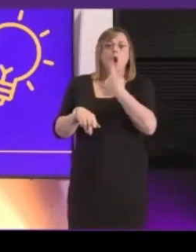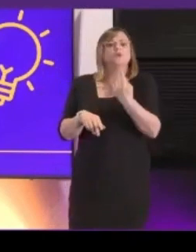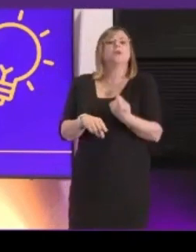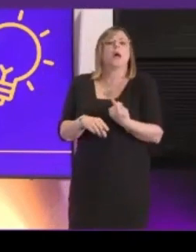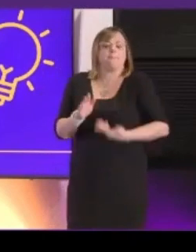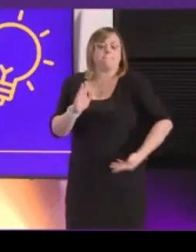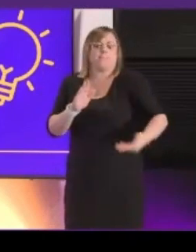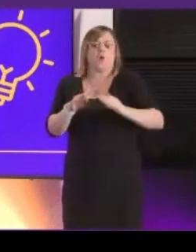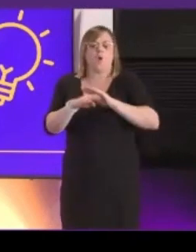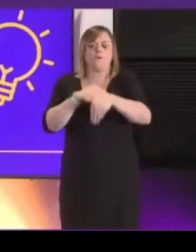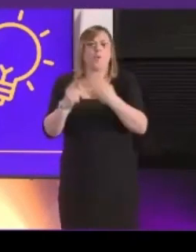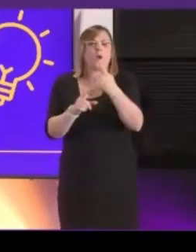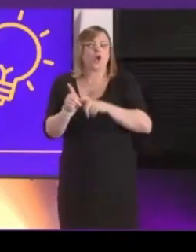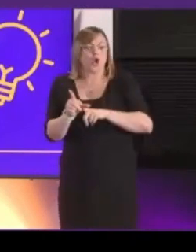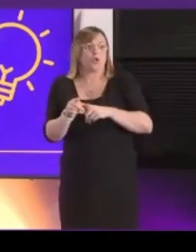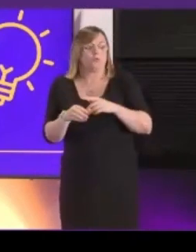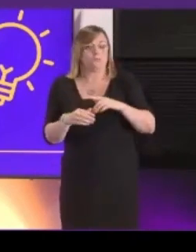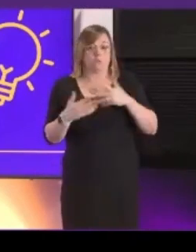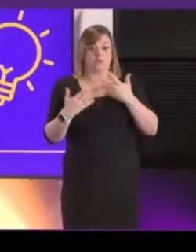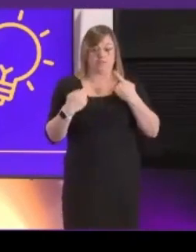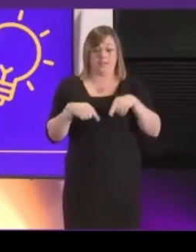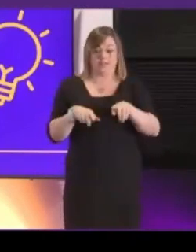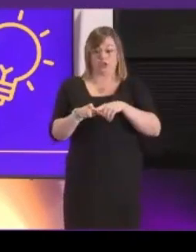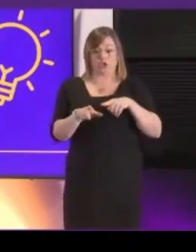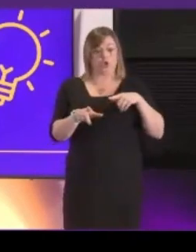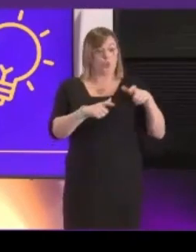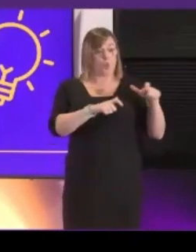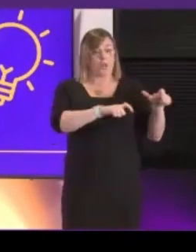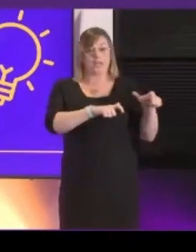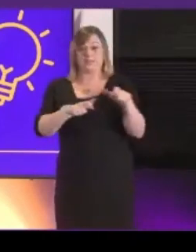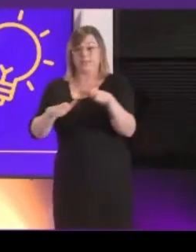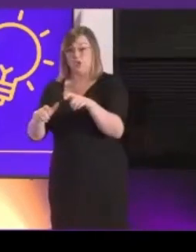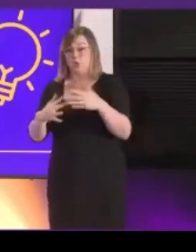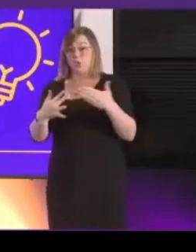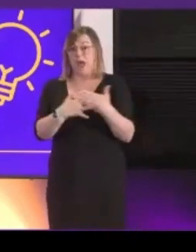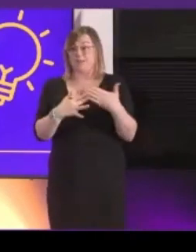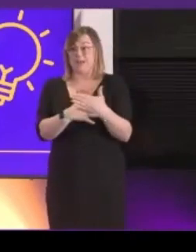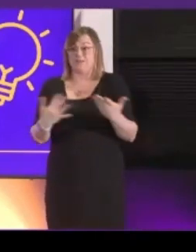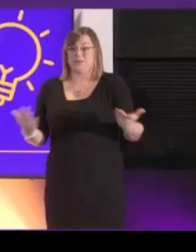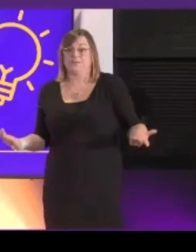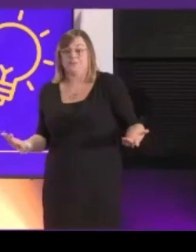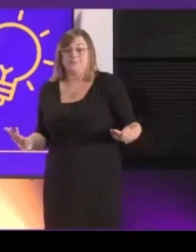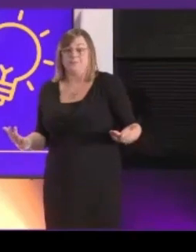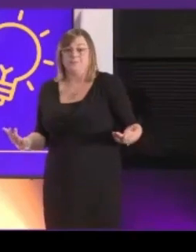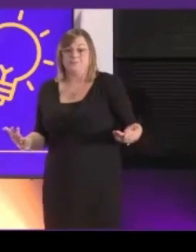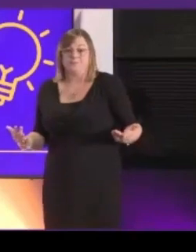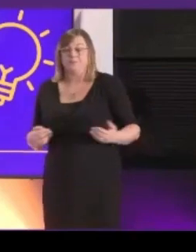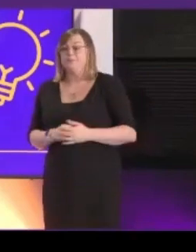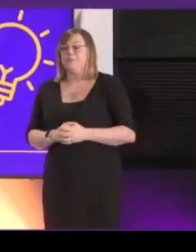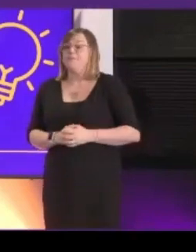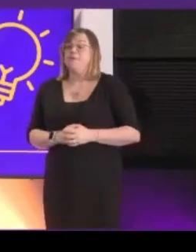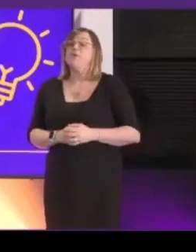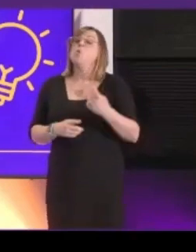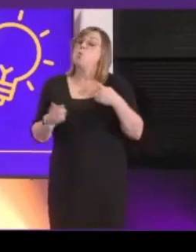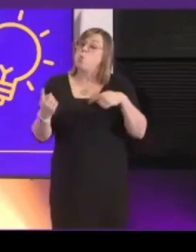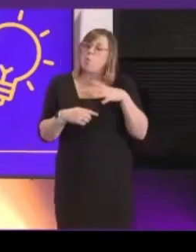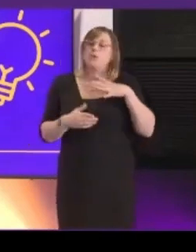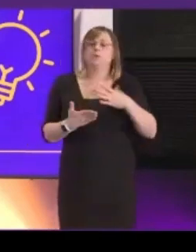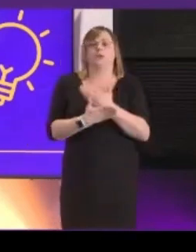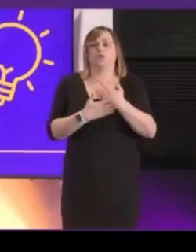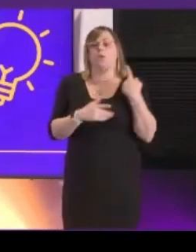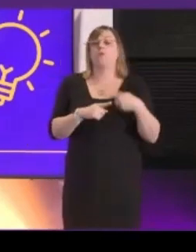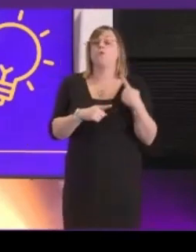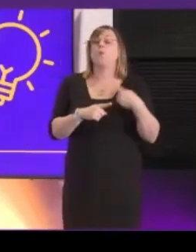done in a year. And guess what? This year, we've continued the accessibility of that. So, we want to move quickly,